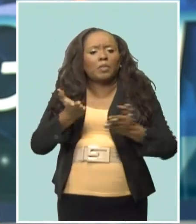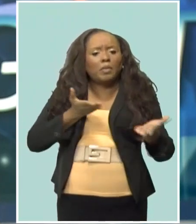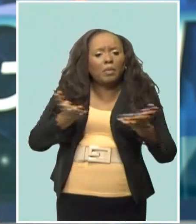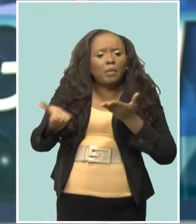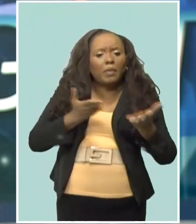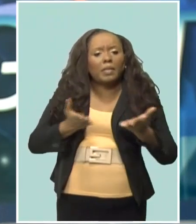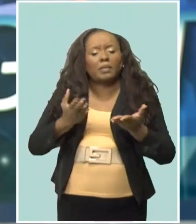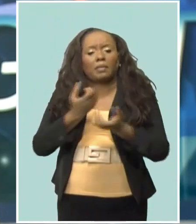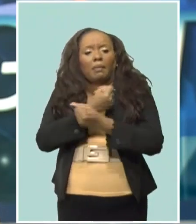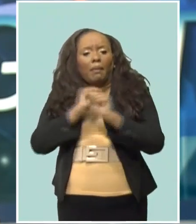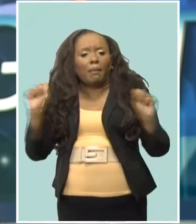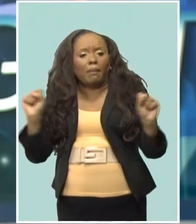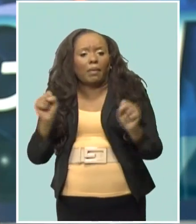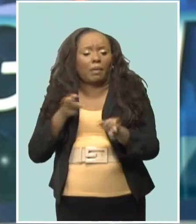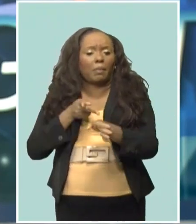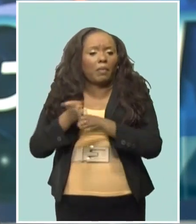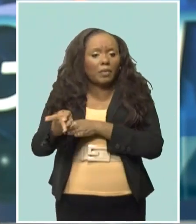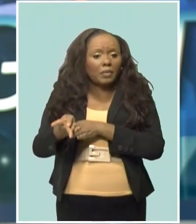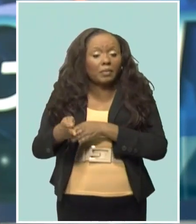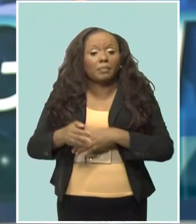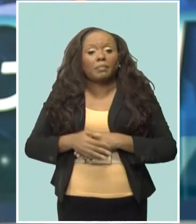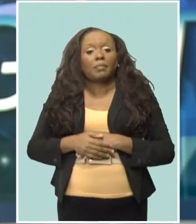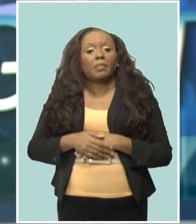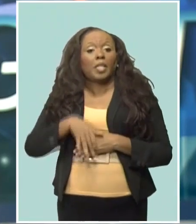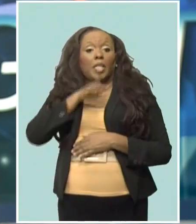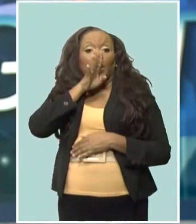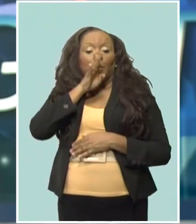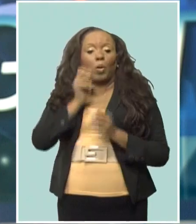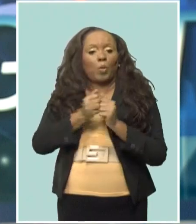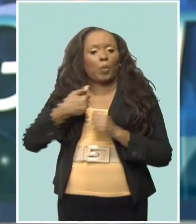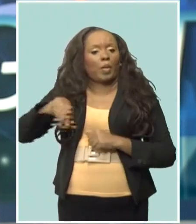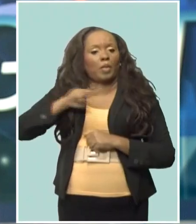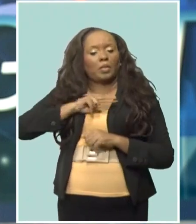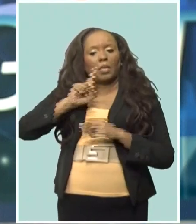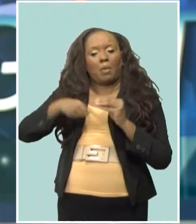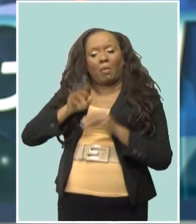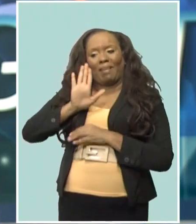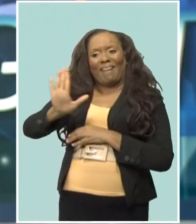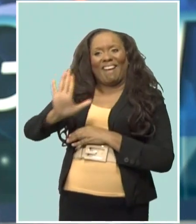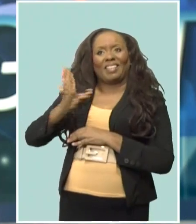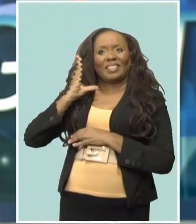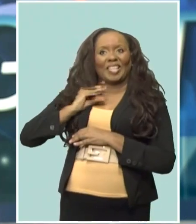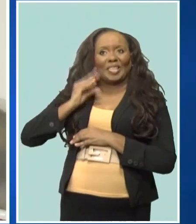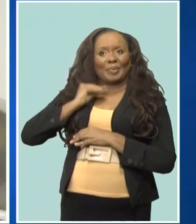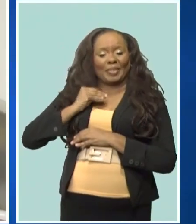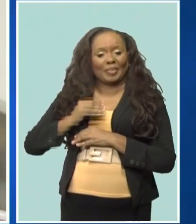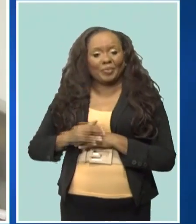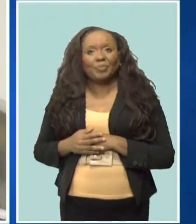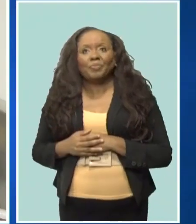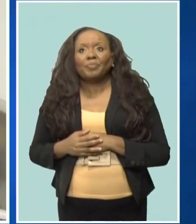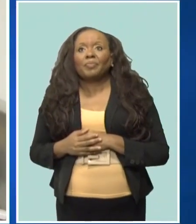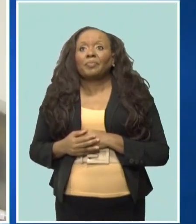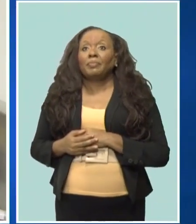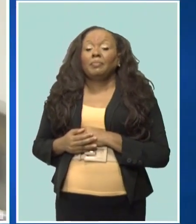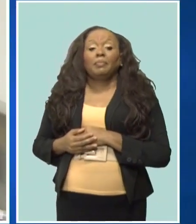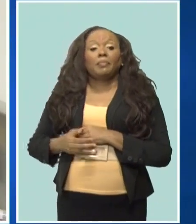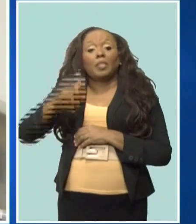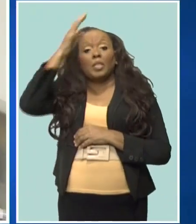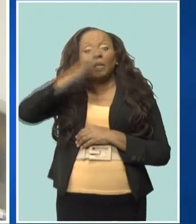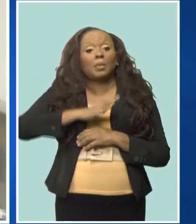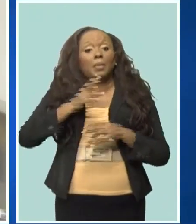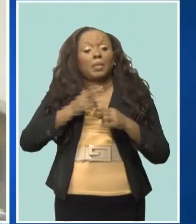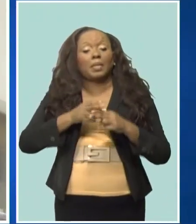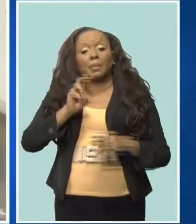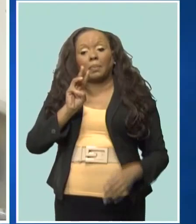and professionalism. He spoke to our Anesta Henry about his experience. Maynard Paul says the